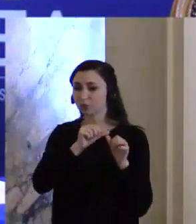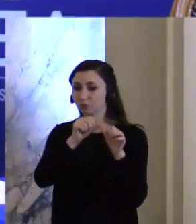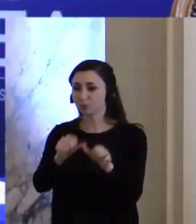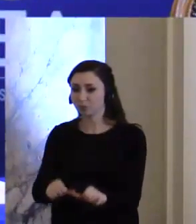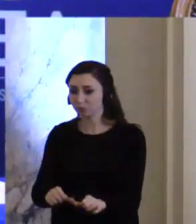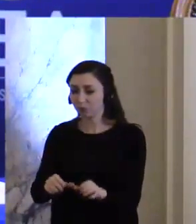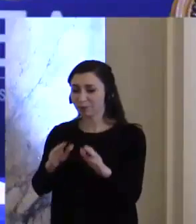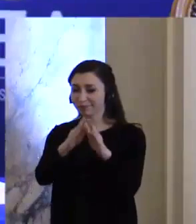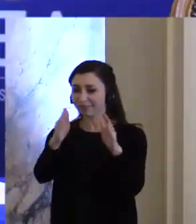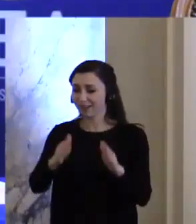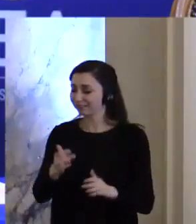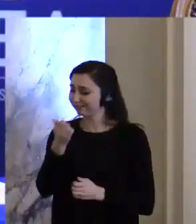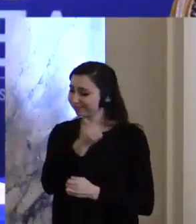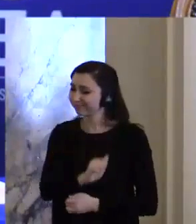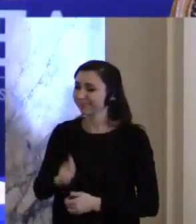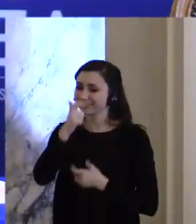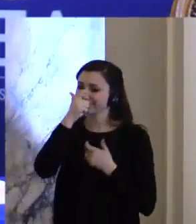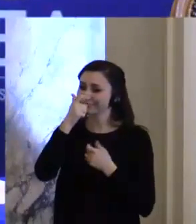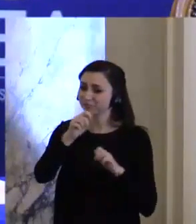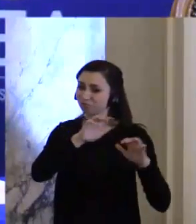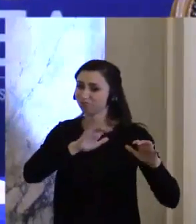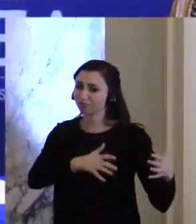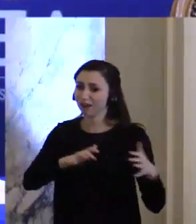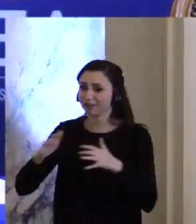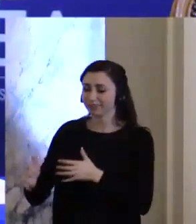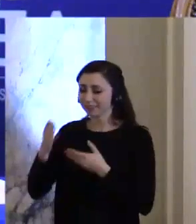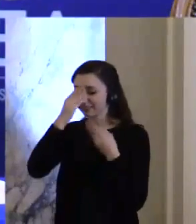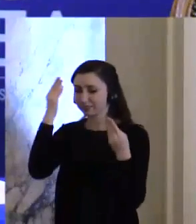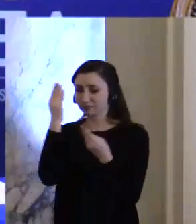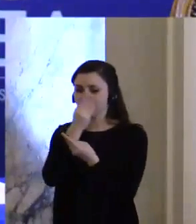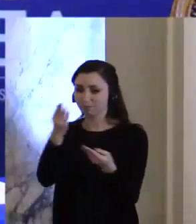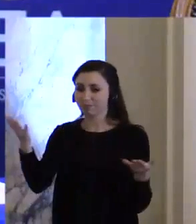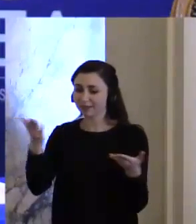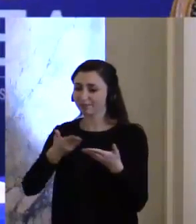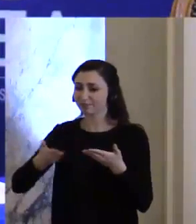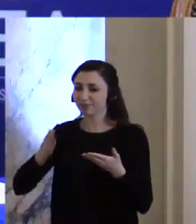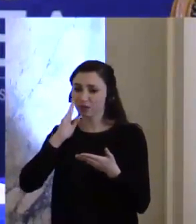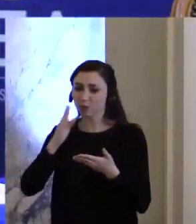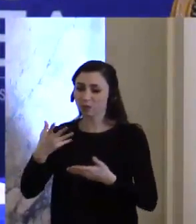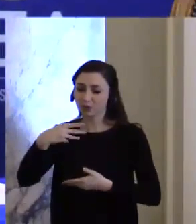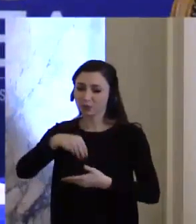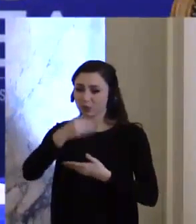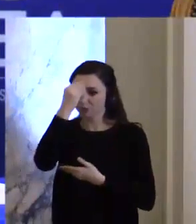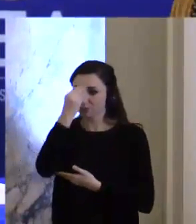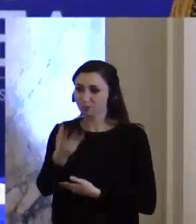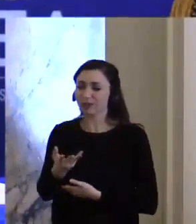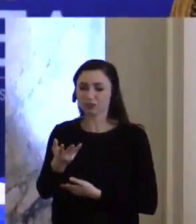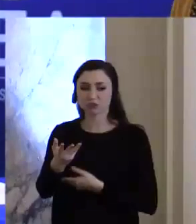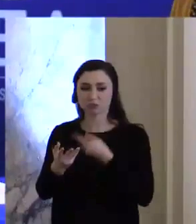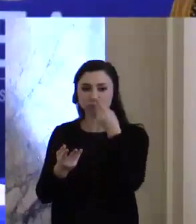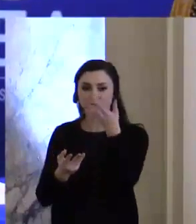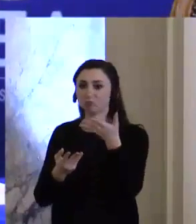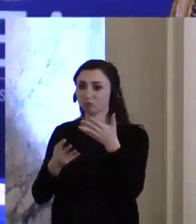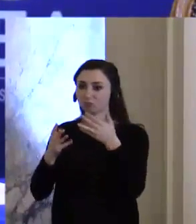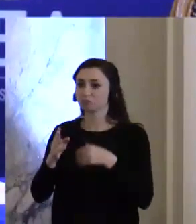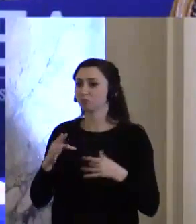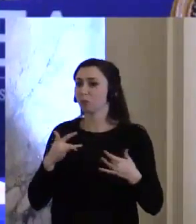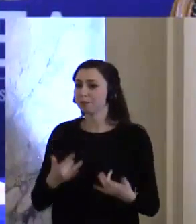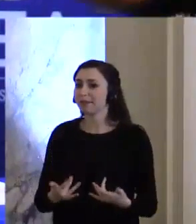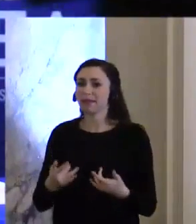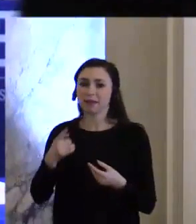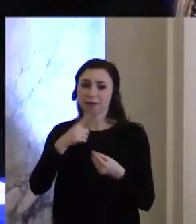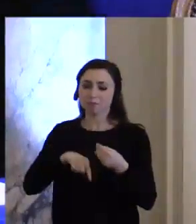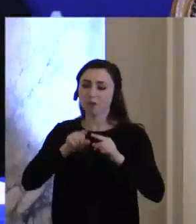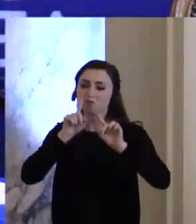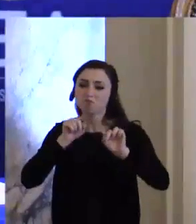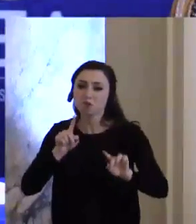any interested party. An information product that will include the provision on a regular basis of a detailed